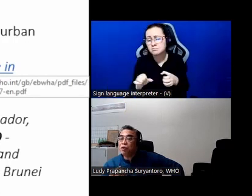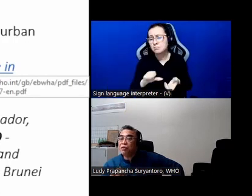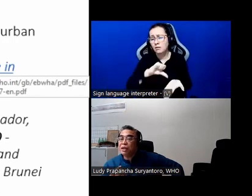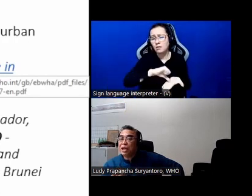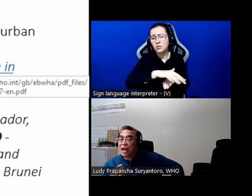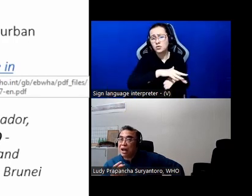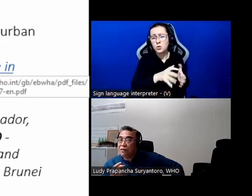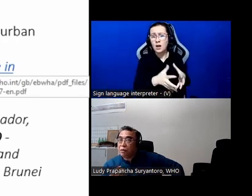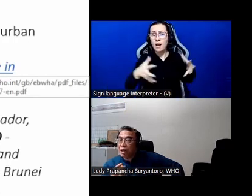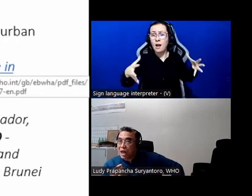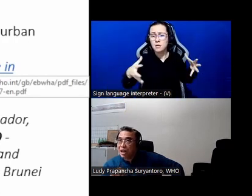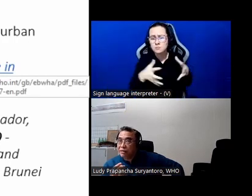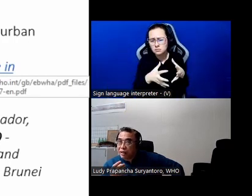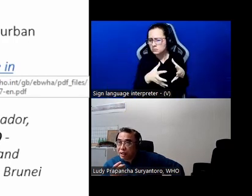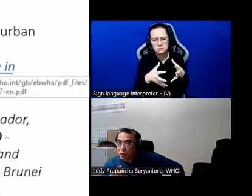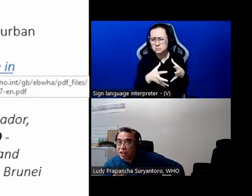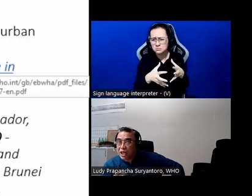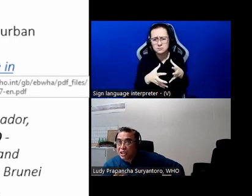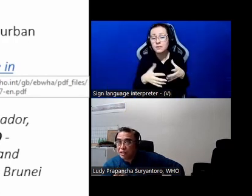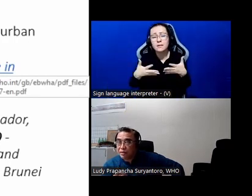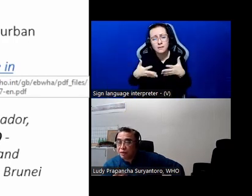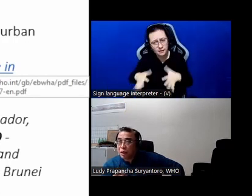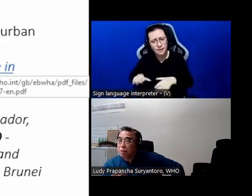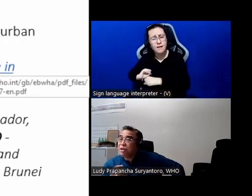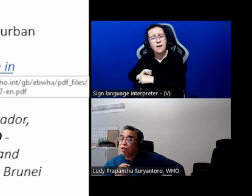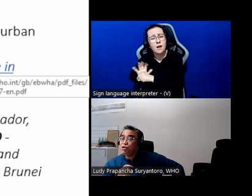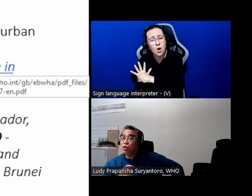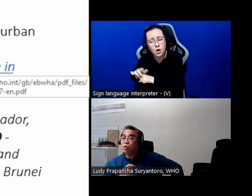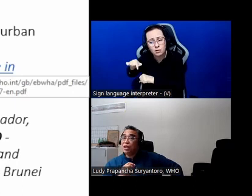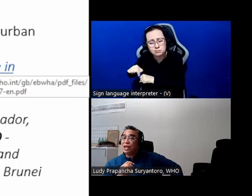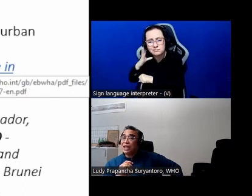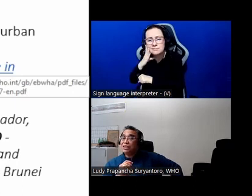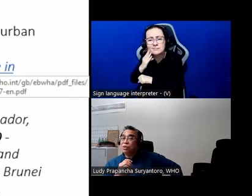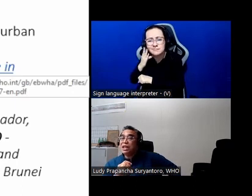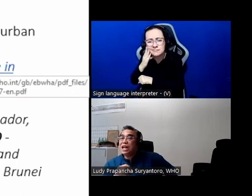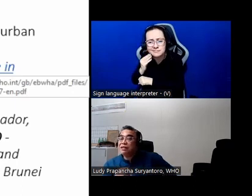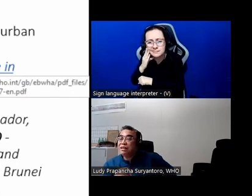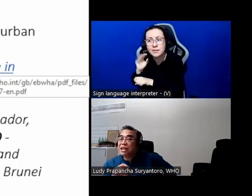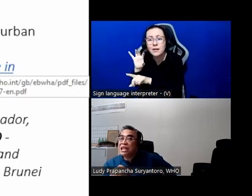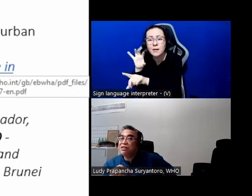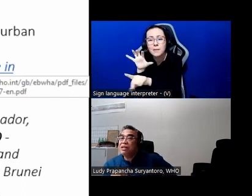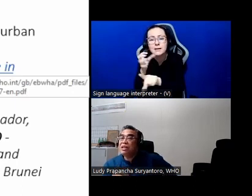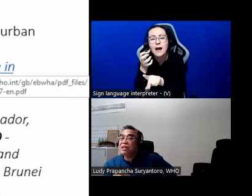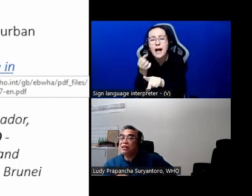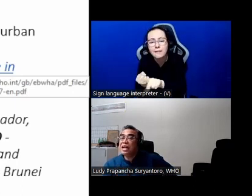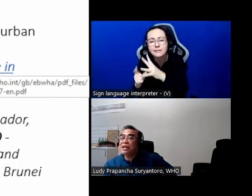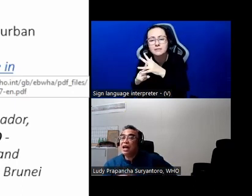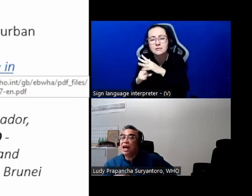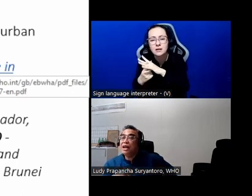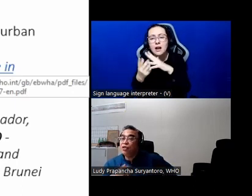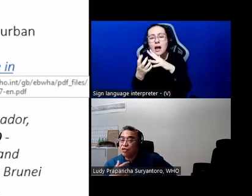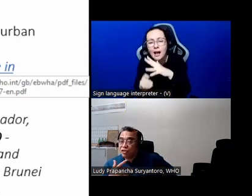was proven that everyone has their own challenges. But it is recognized that each city